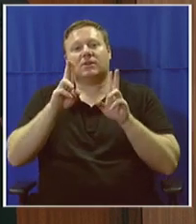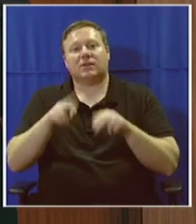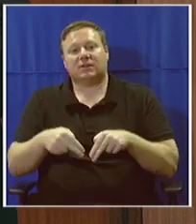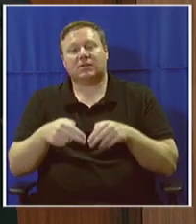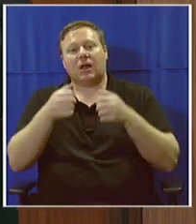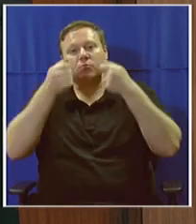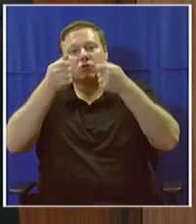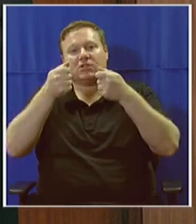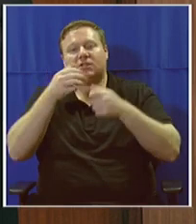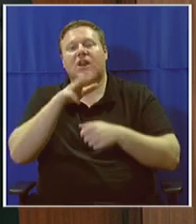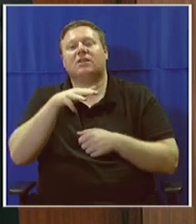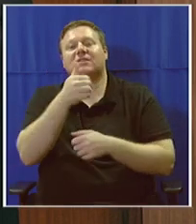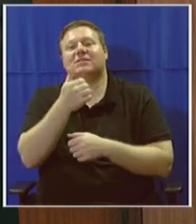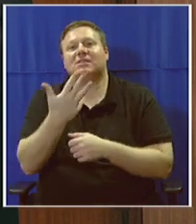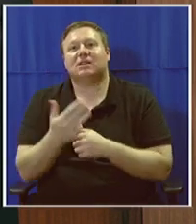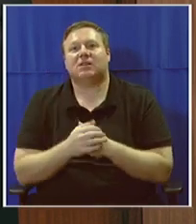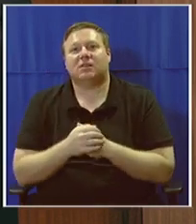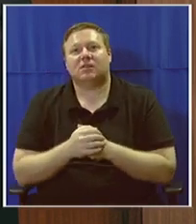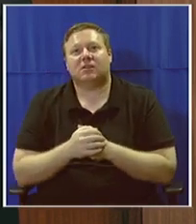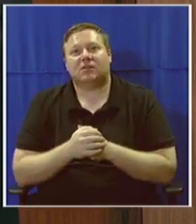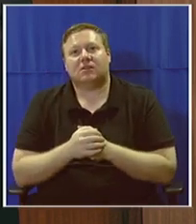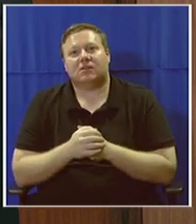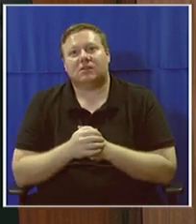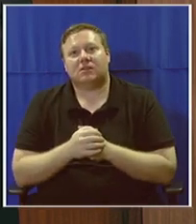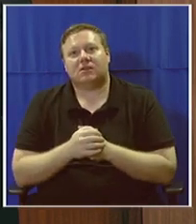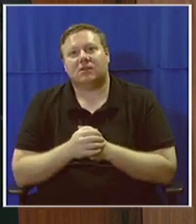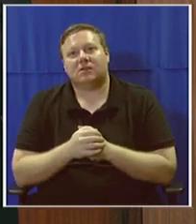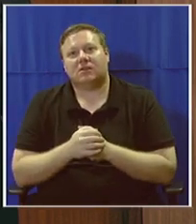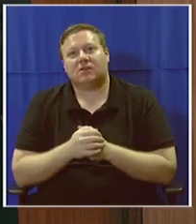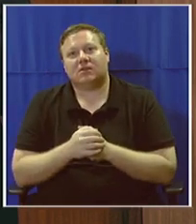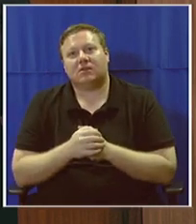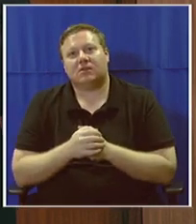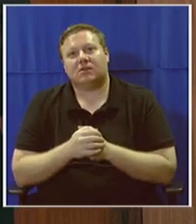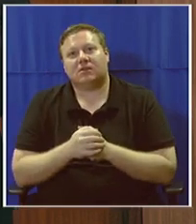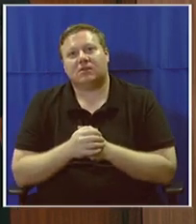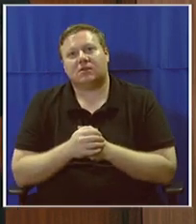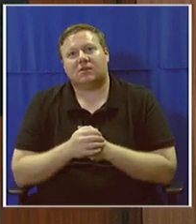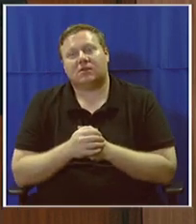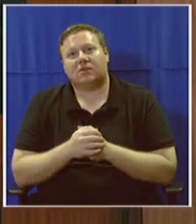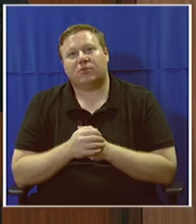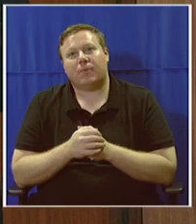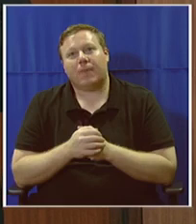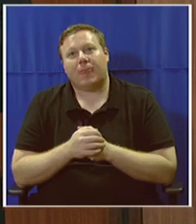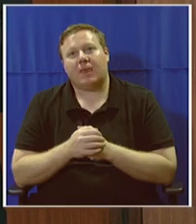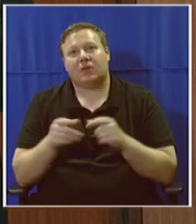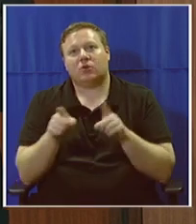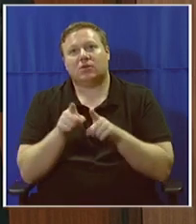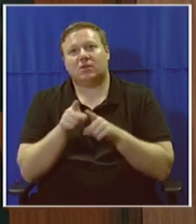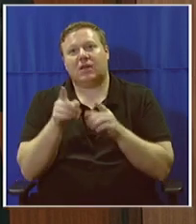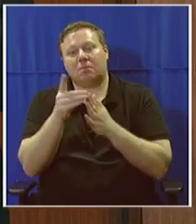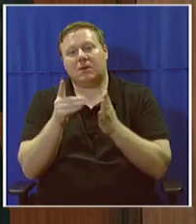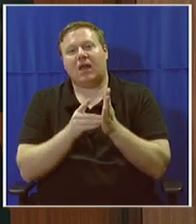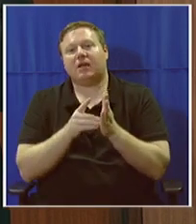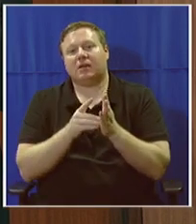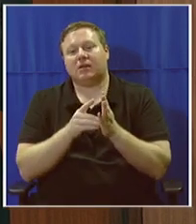1969. Also notes that Goga Halima Harun died and was buried on the 29th September, on the same date when martyr Imam Harun